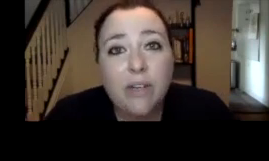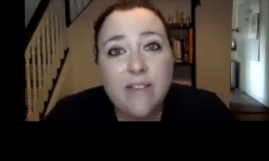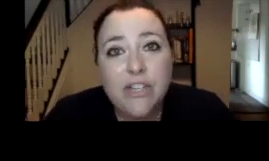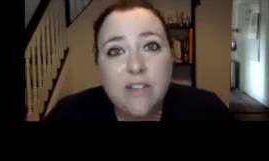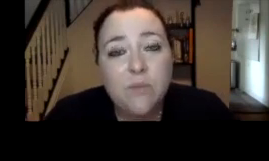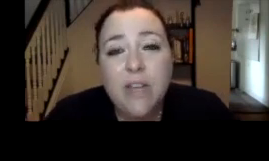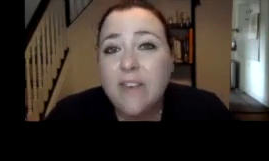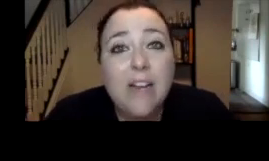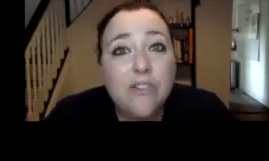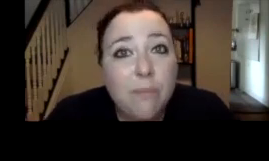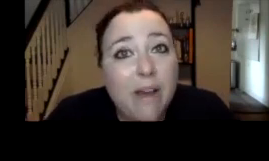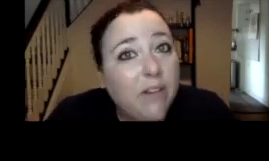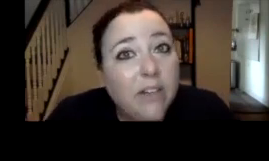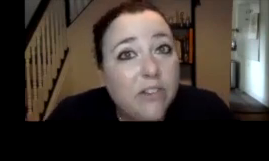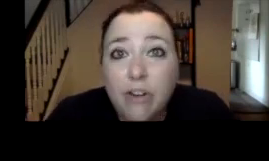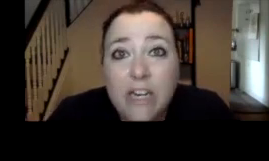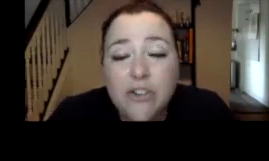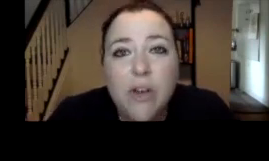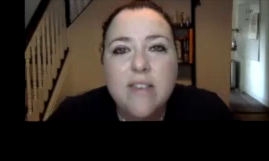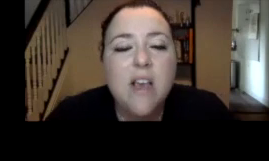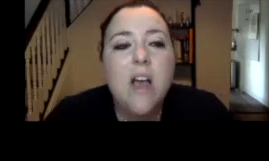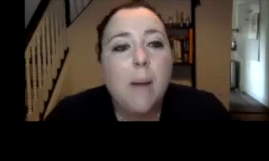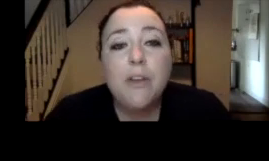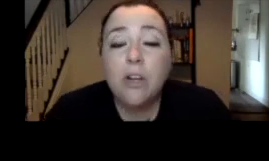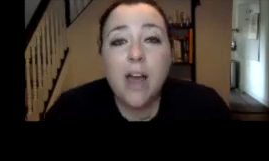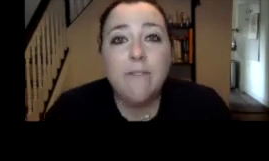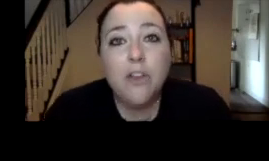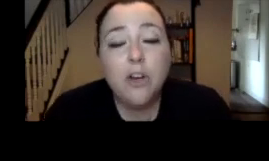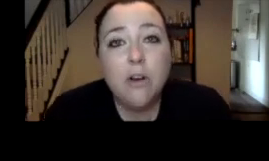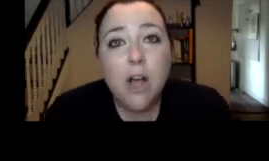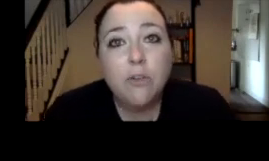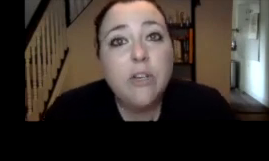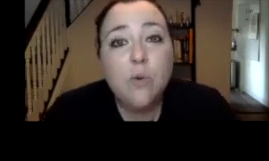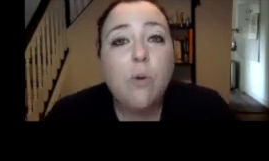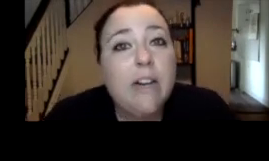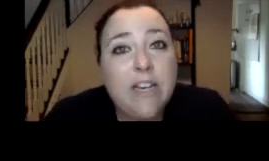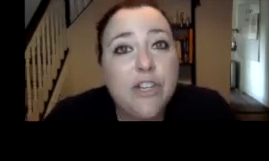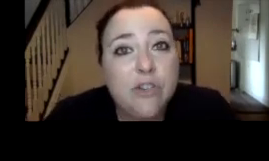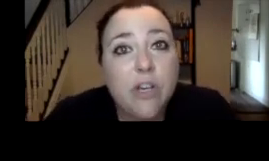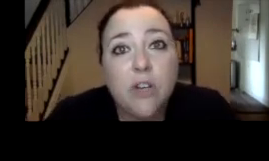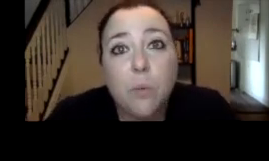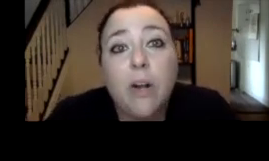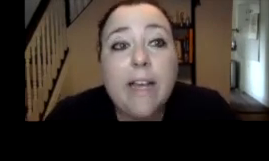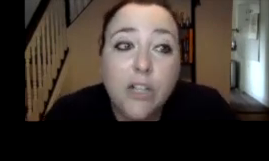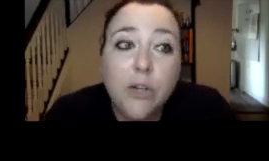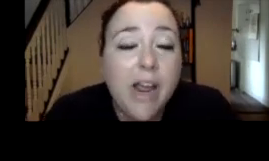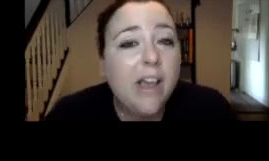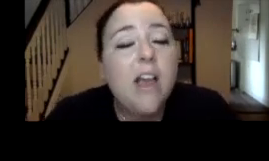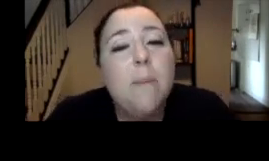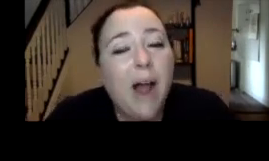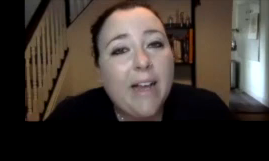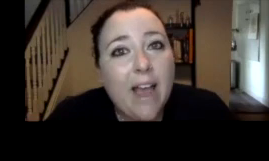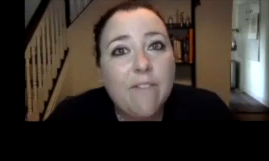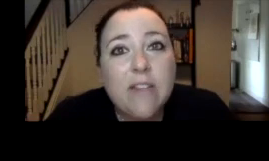justice organizations this week. The National Bail Fund is a great choice. But there are a lot of other really cool organizations doing good work,